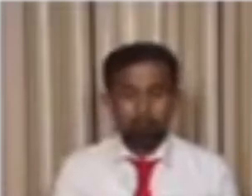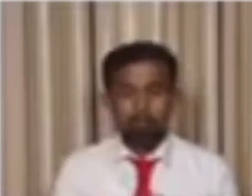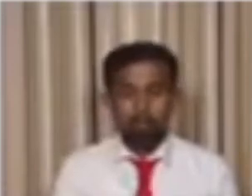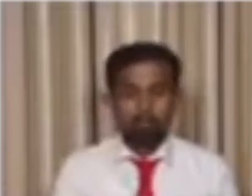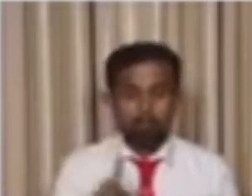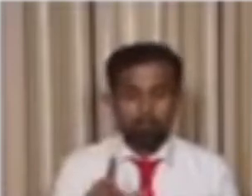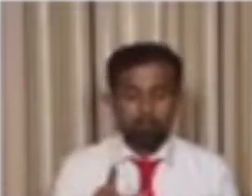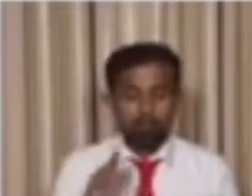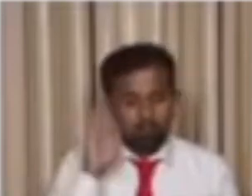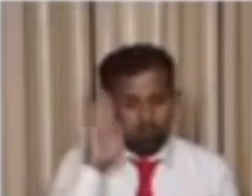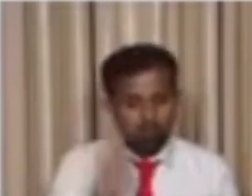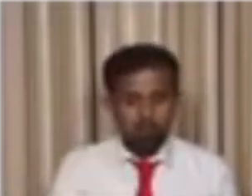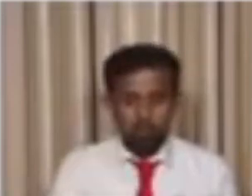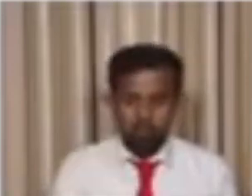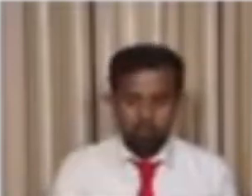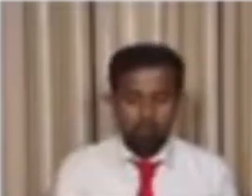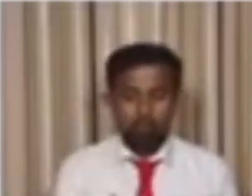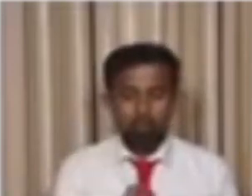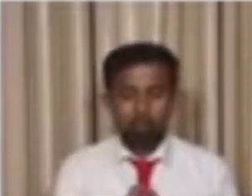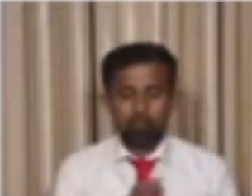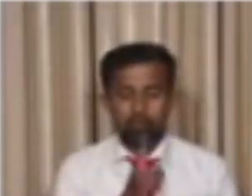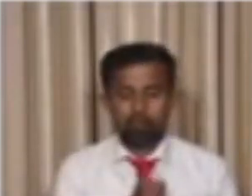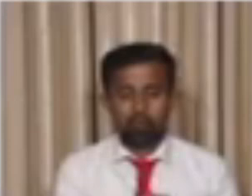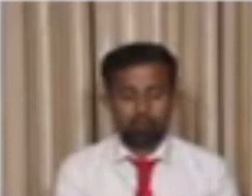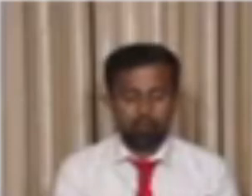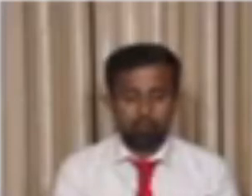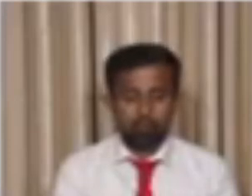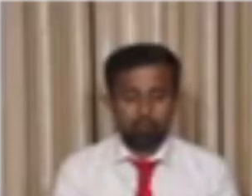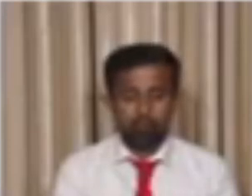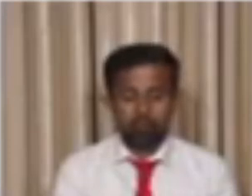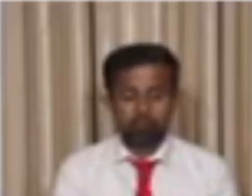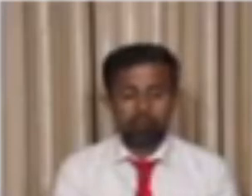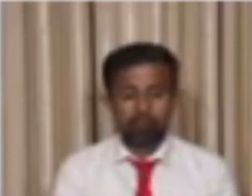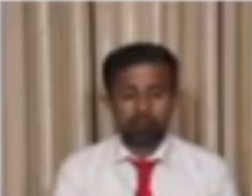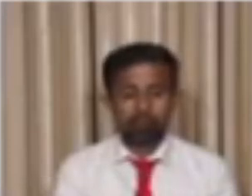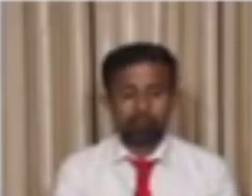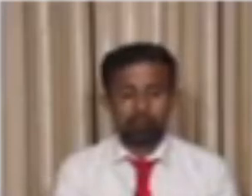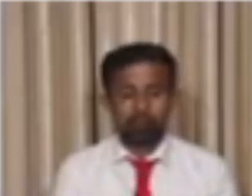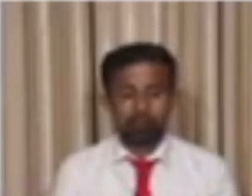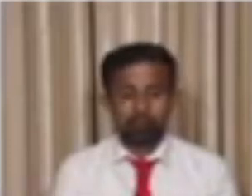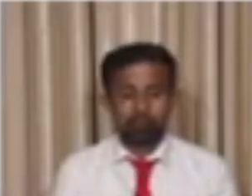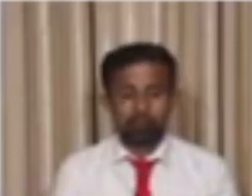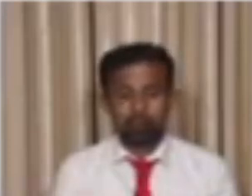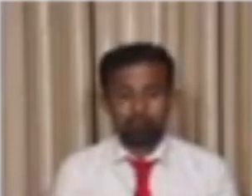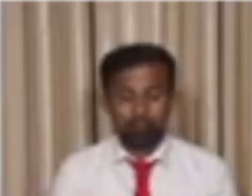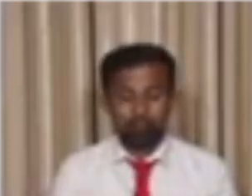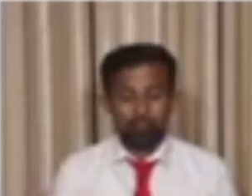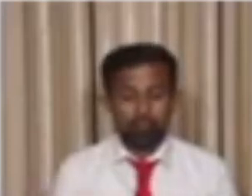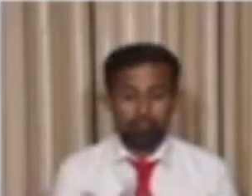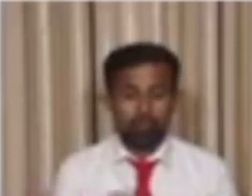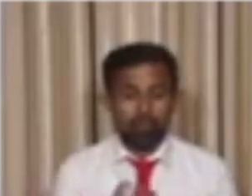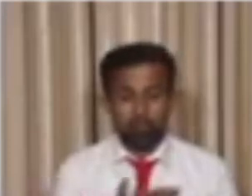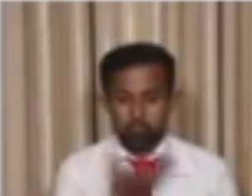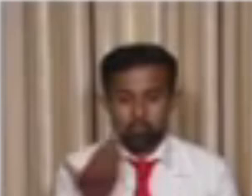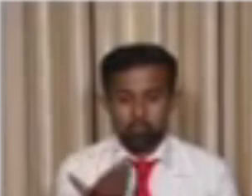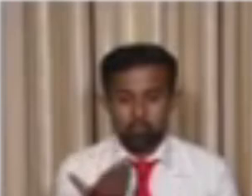Tamils, 85%, at least 85% of the upcountry Tamils, if they had applied